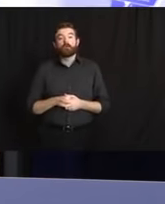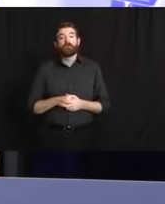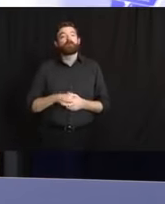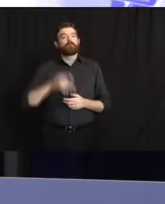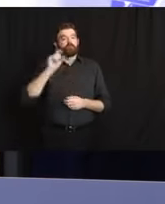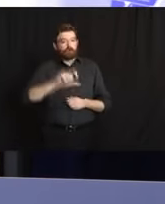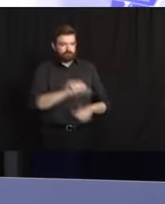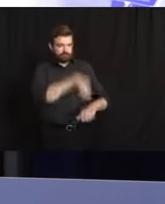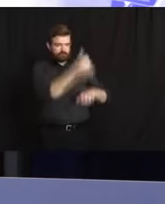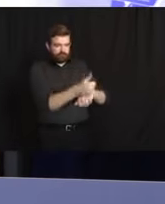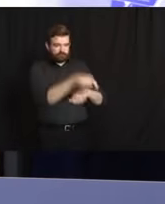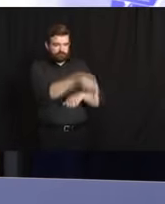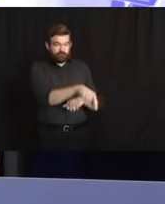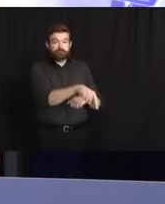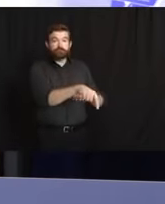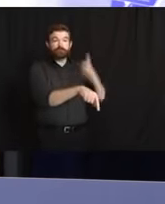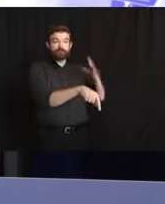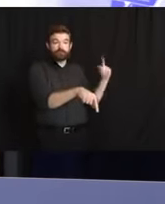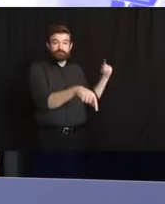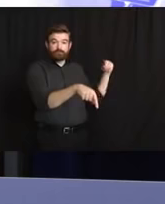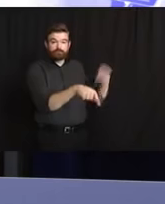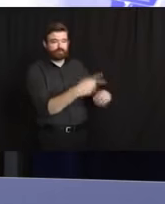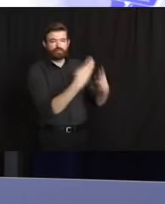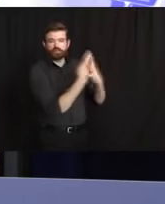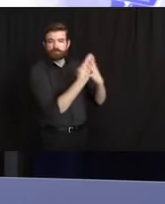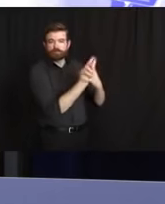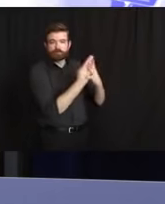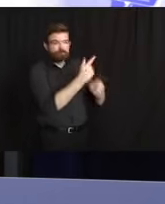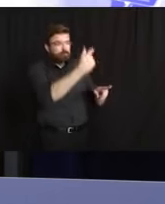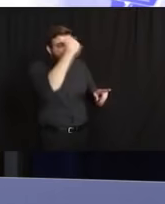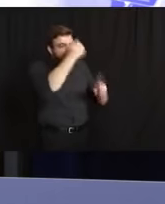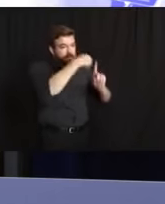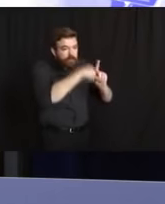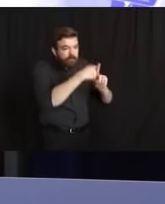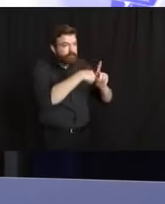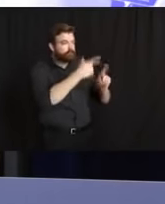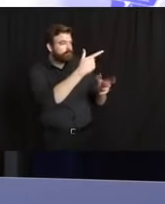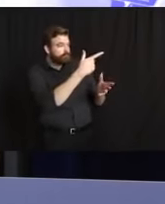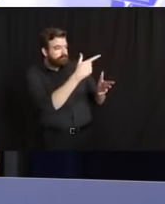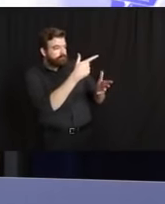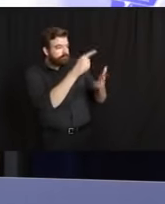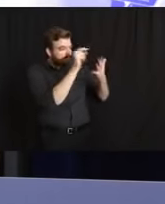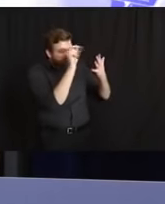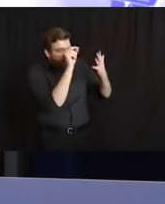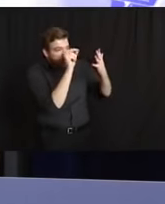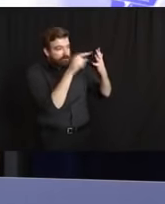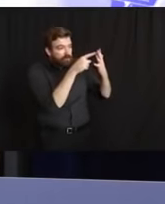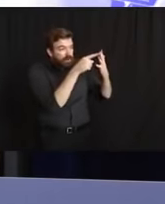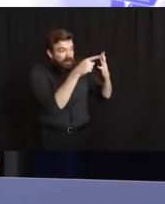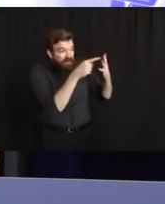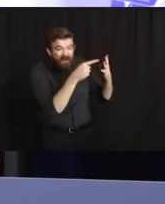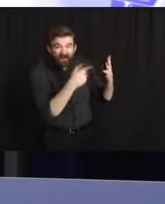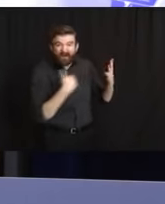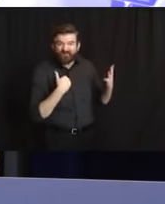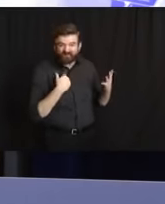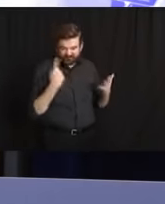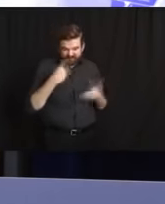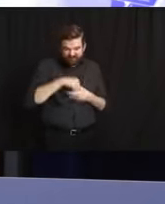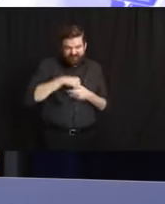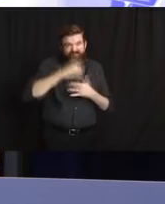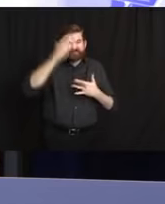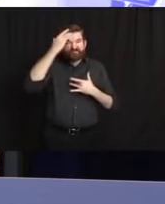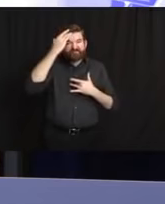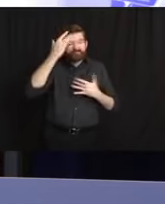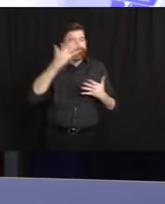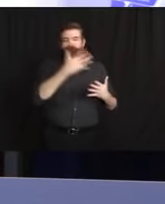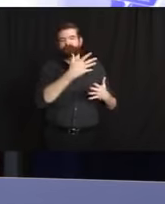individual has any COVID-19 symptoms, they will not be permitted, obviously, to visit with the resident. Visitors are not allowed beyond